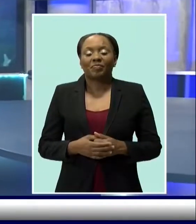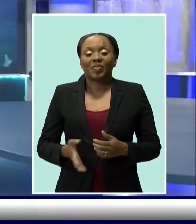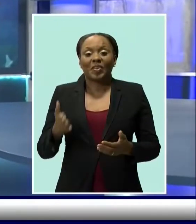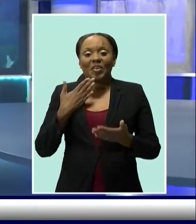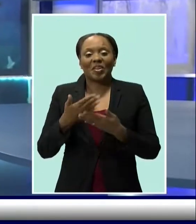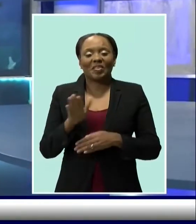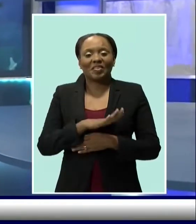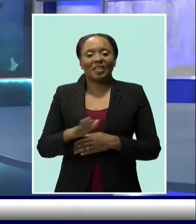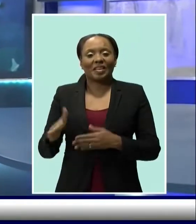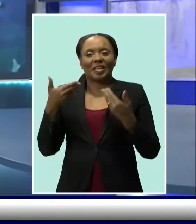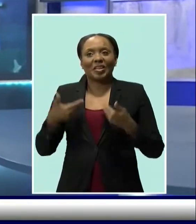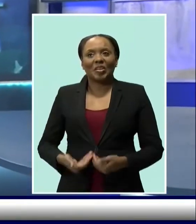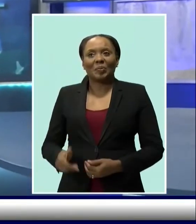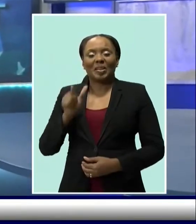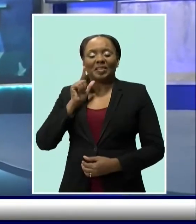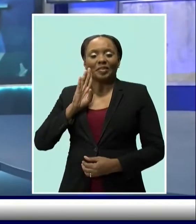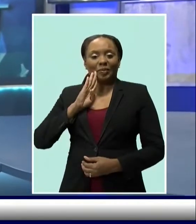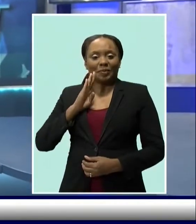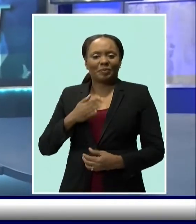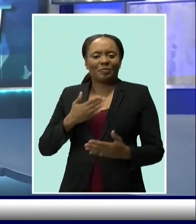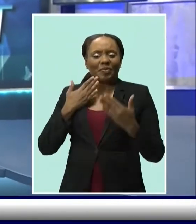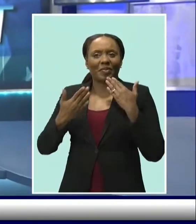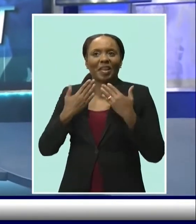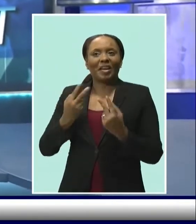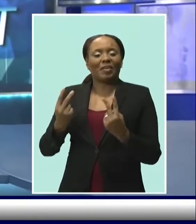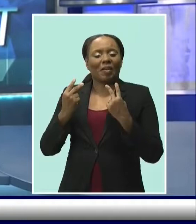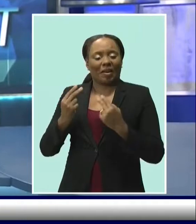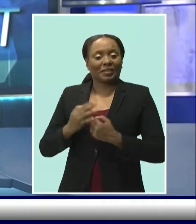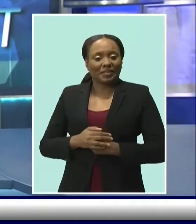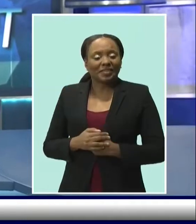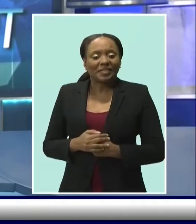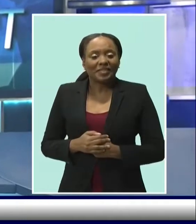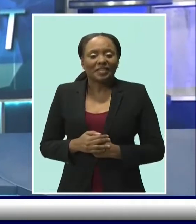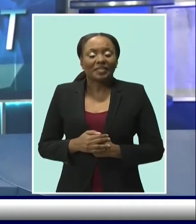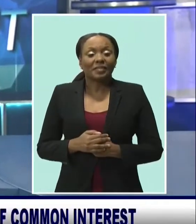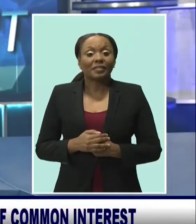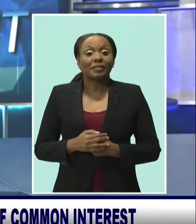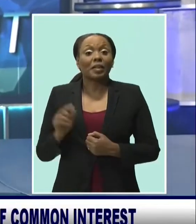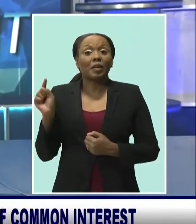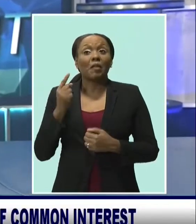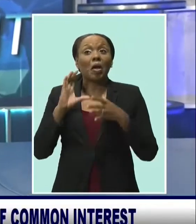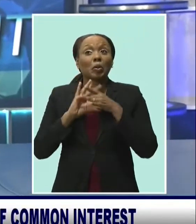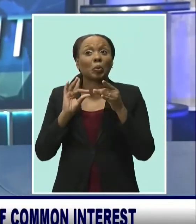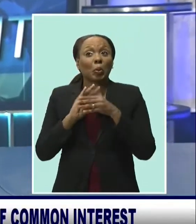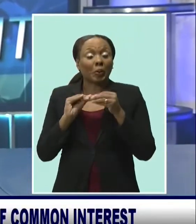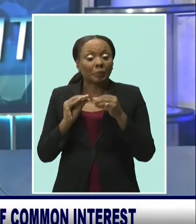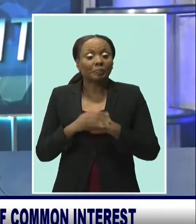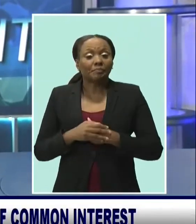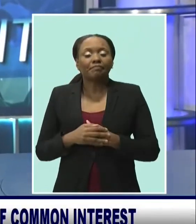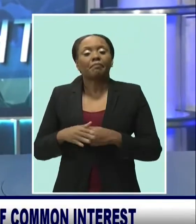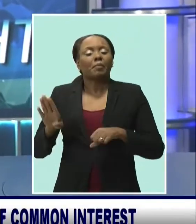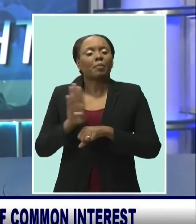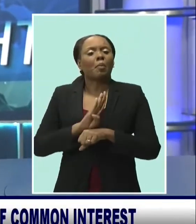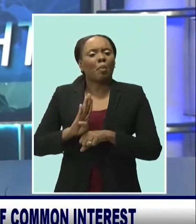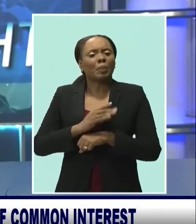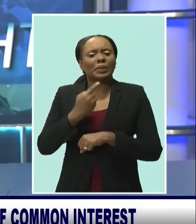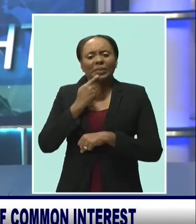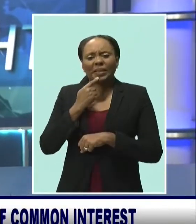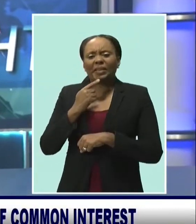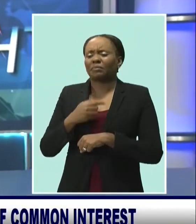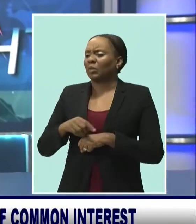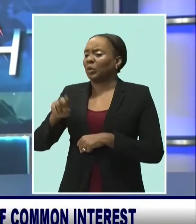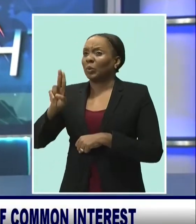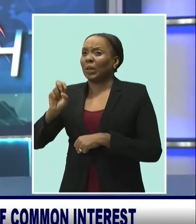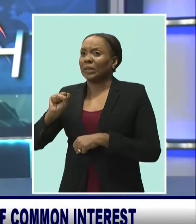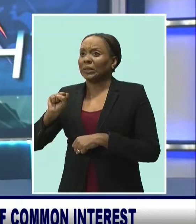Very good evening to you. I'm Lisa Broom. Thank you so much for joining us. In our top story tonight, Barbados has stressed the need for the U.S.